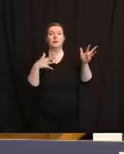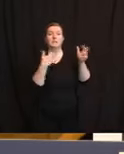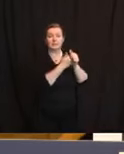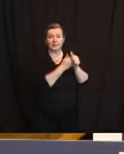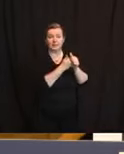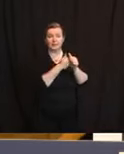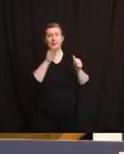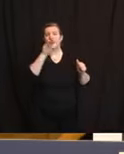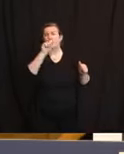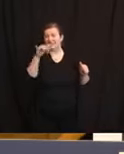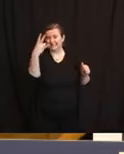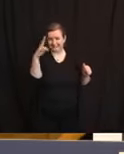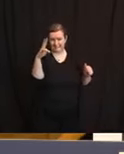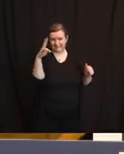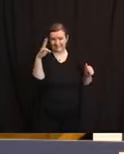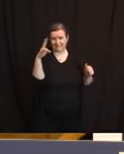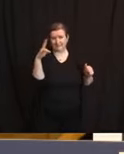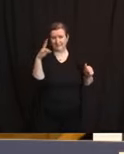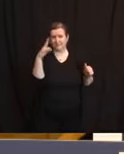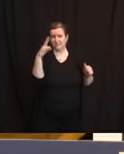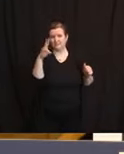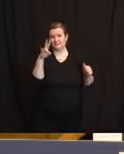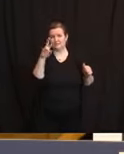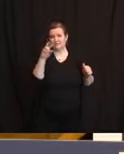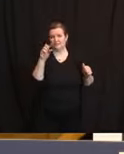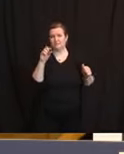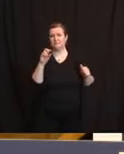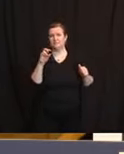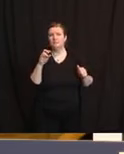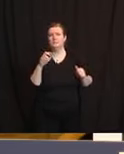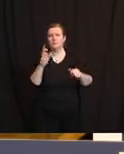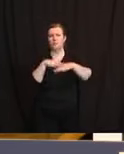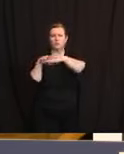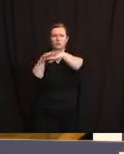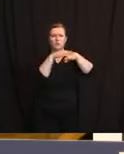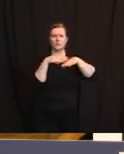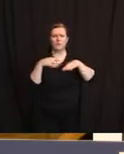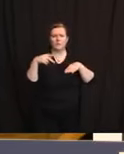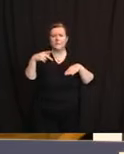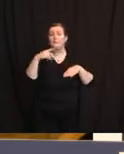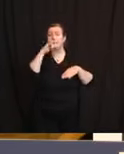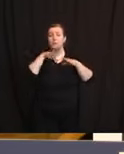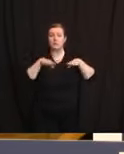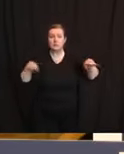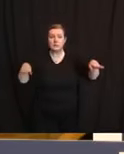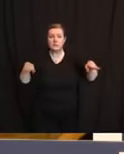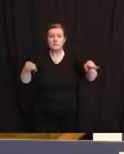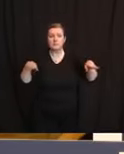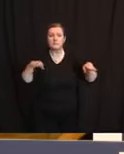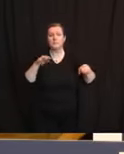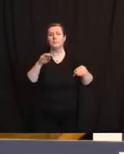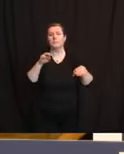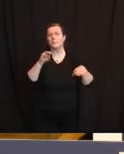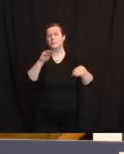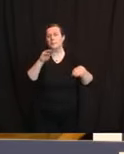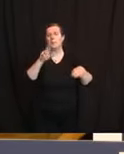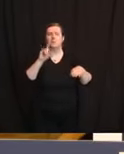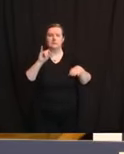all clinicians to alert them to be aware of pediatric multisystem inflammatory syndrome